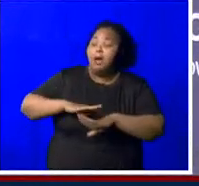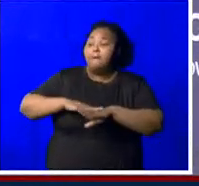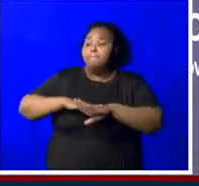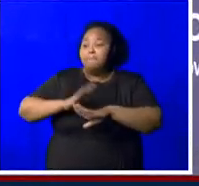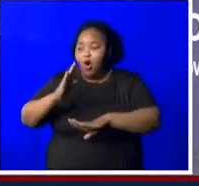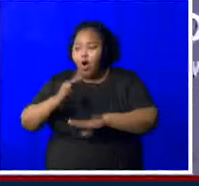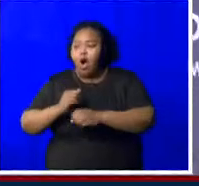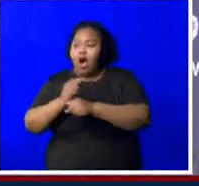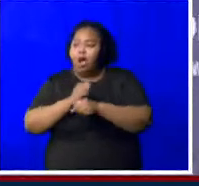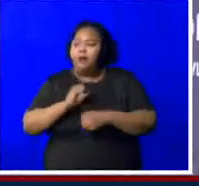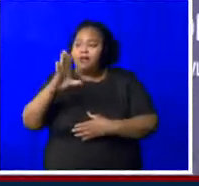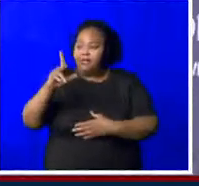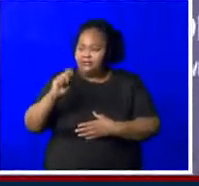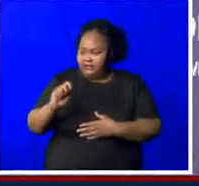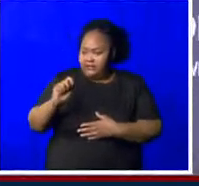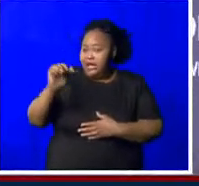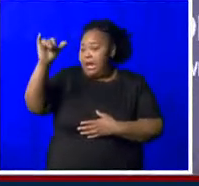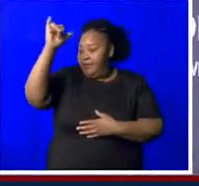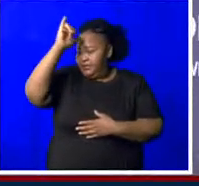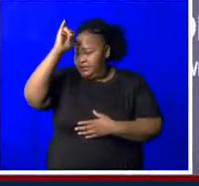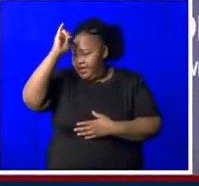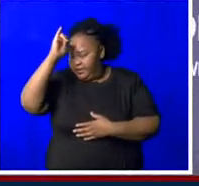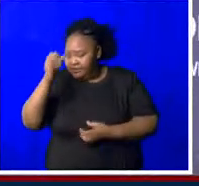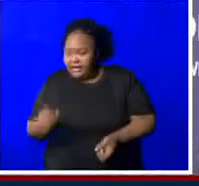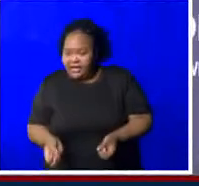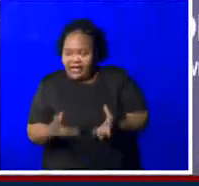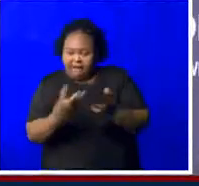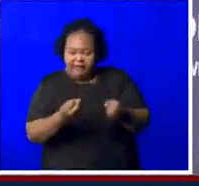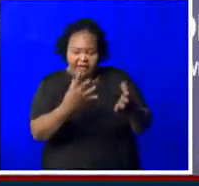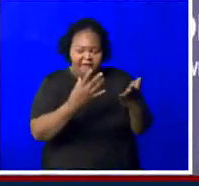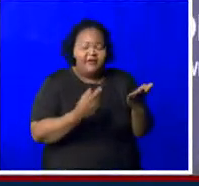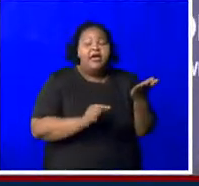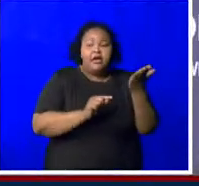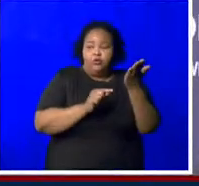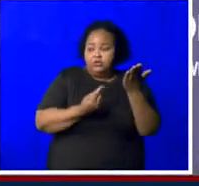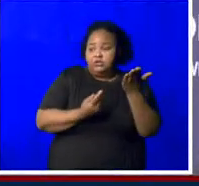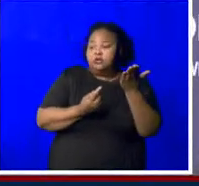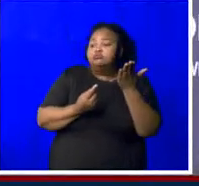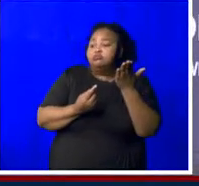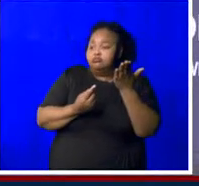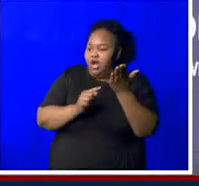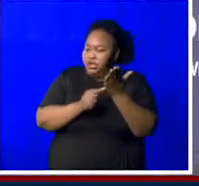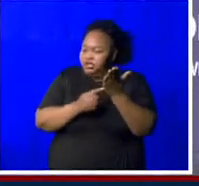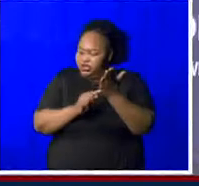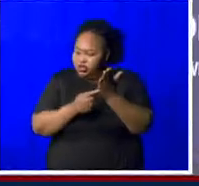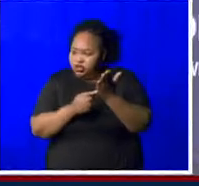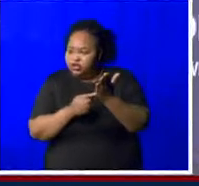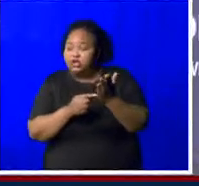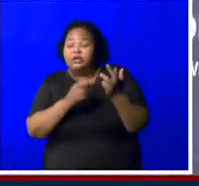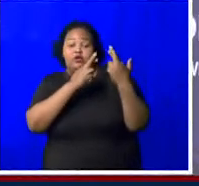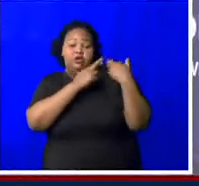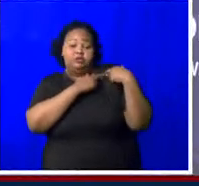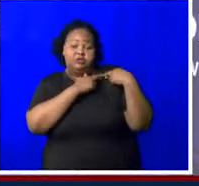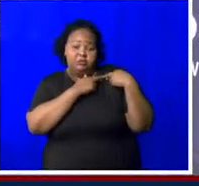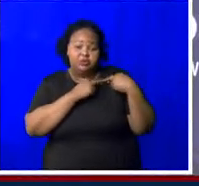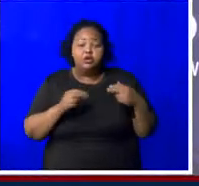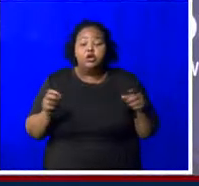skills, assistive technology that will enable them to participate meaningfully in class and succeed